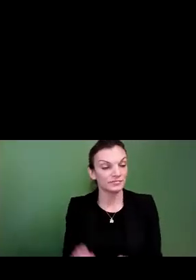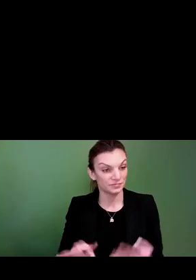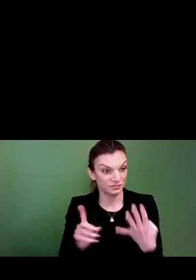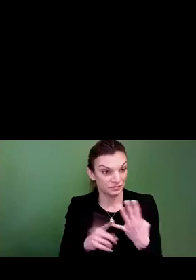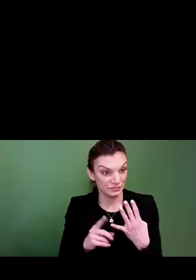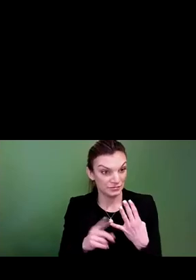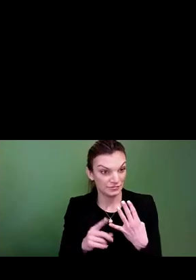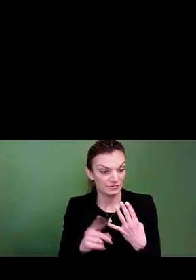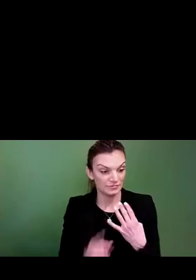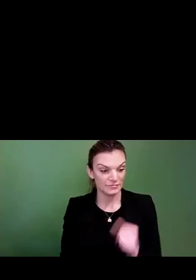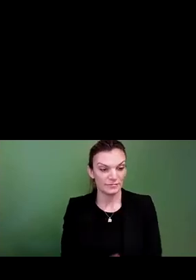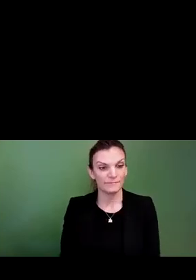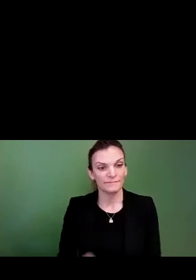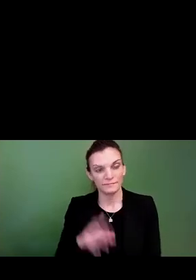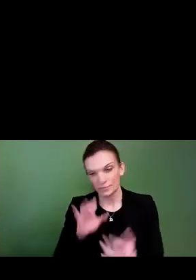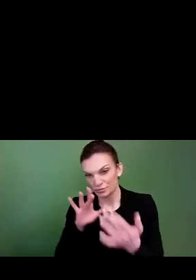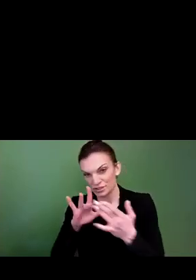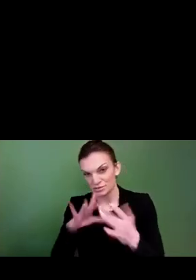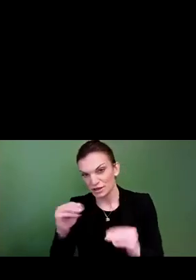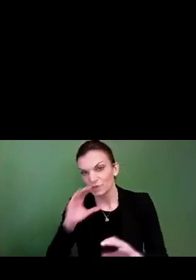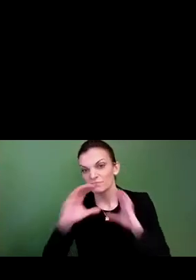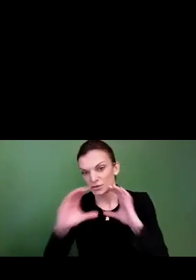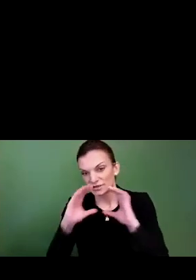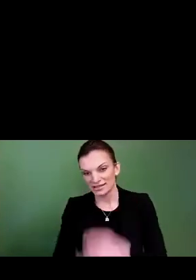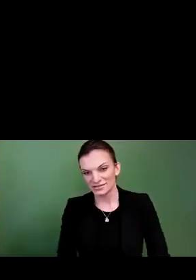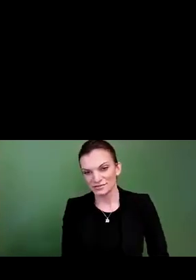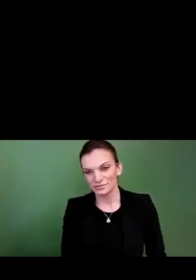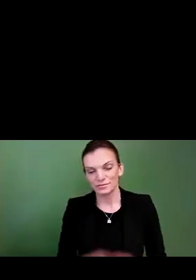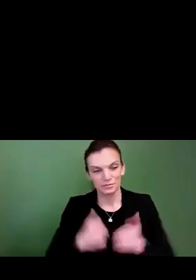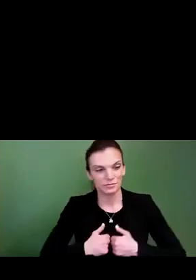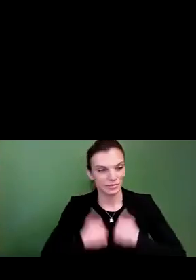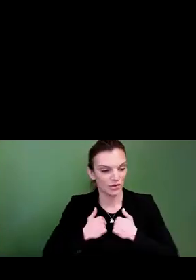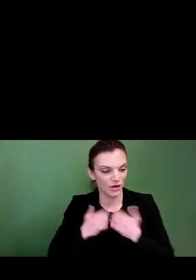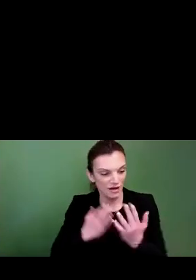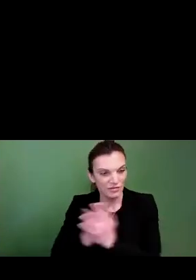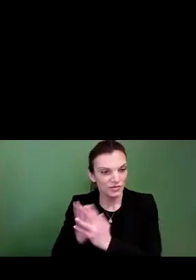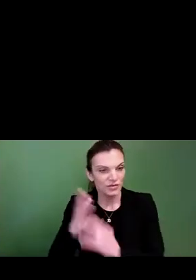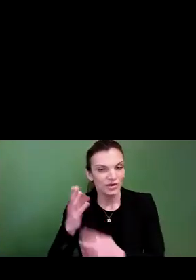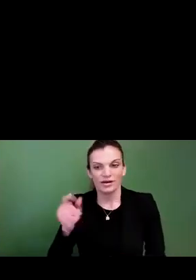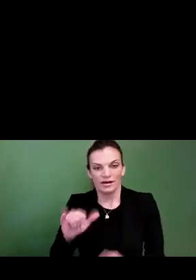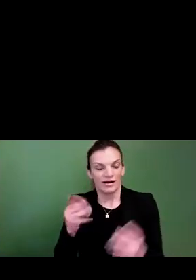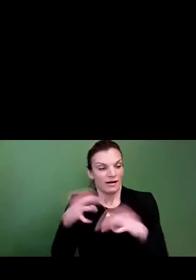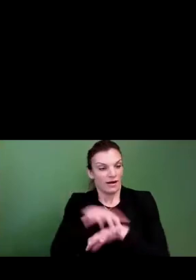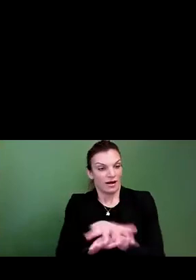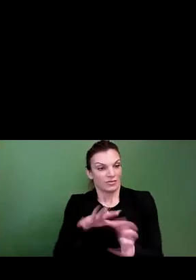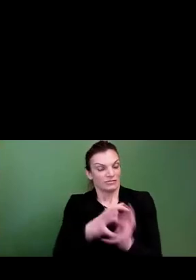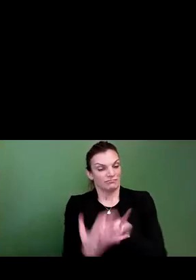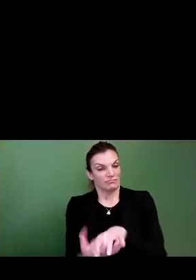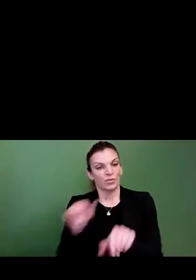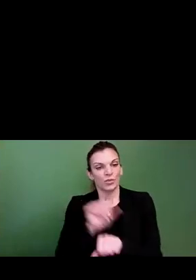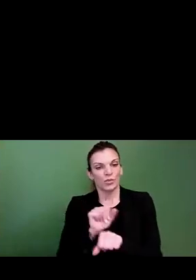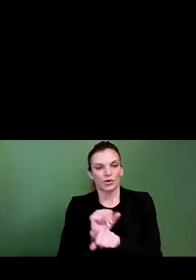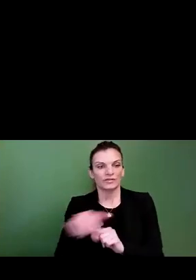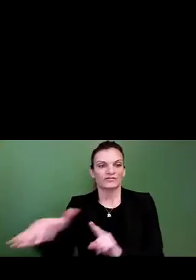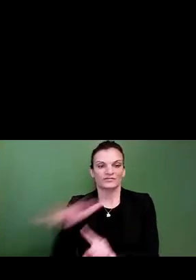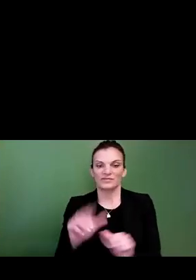very important to be reachable and communicative. Thriving in a hybrid work environment involves a lot of communication,